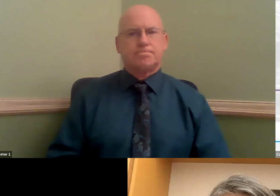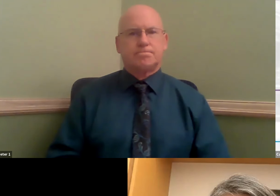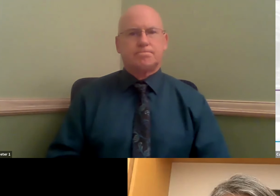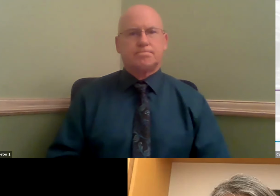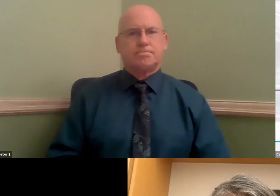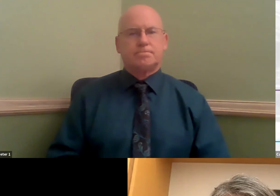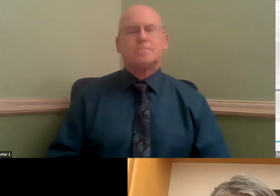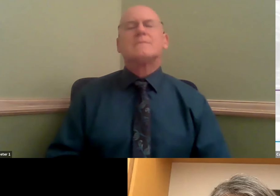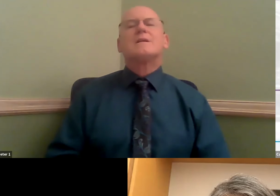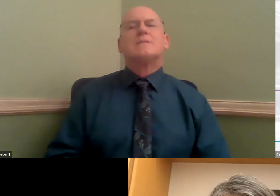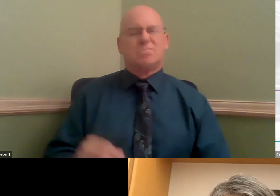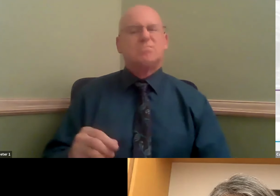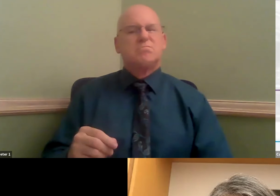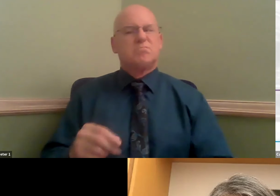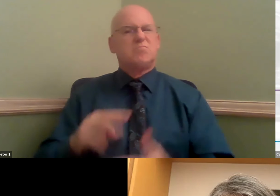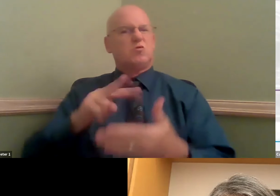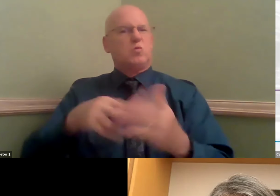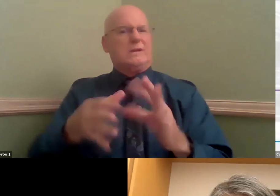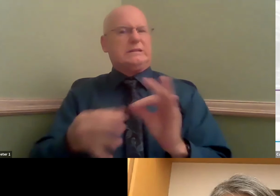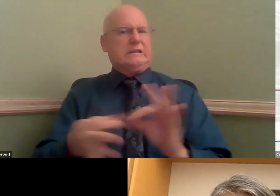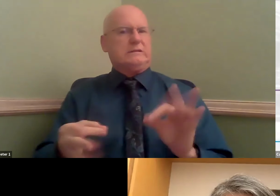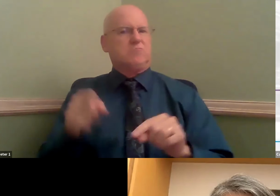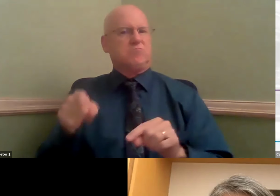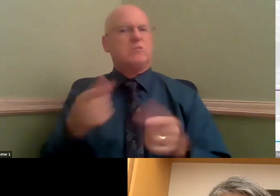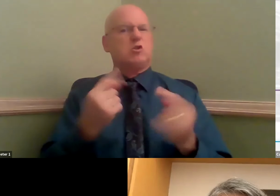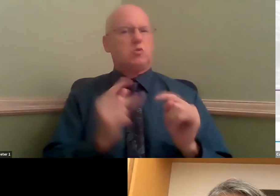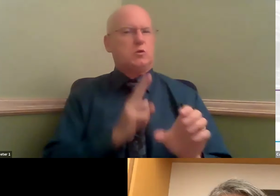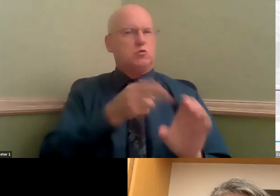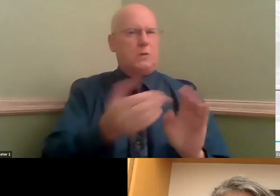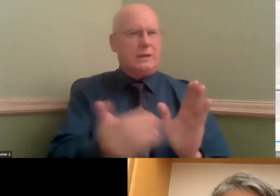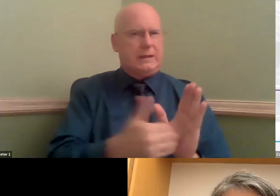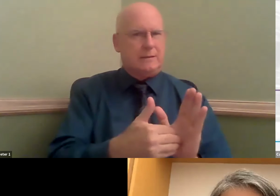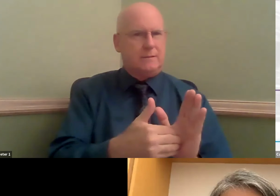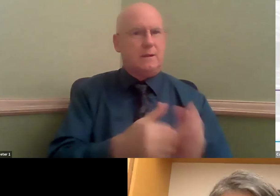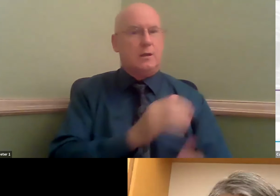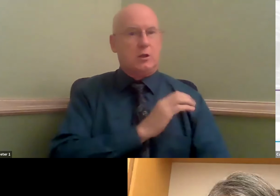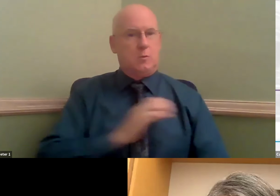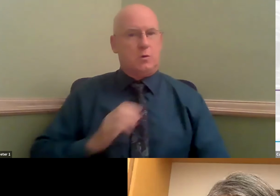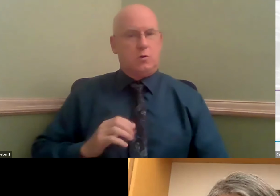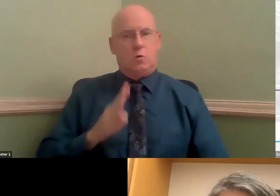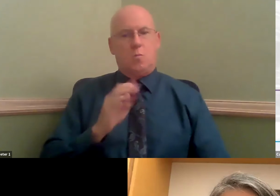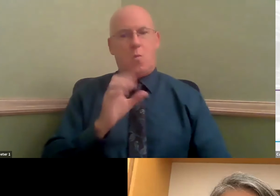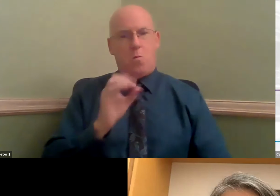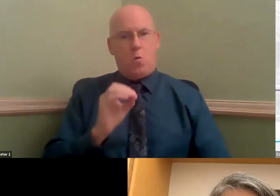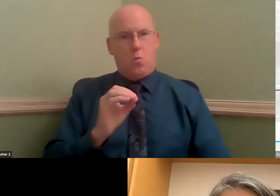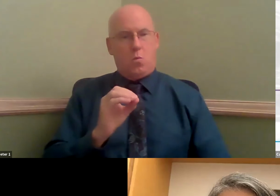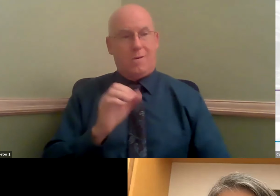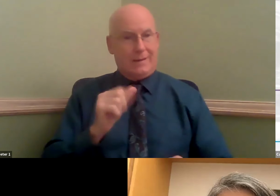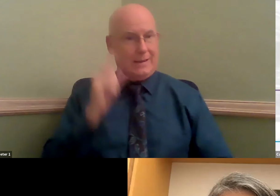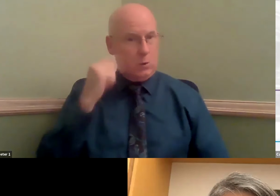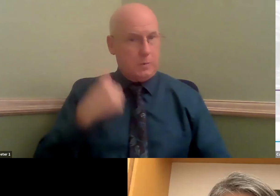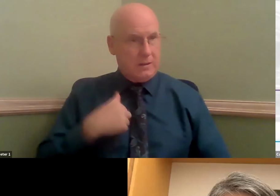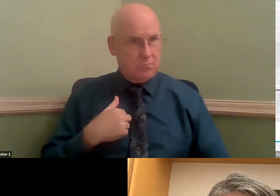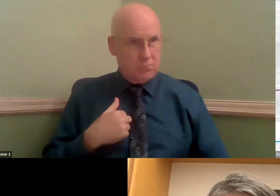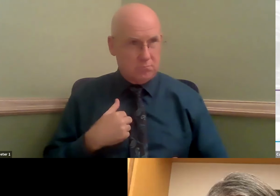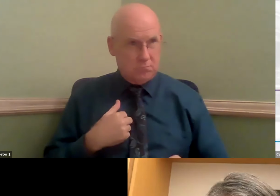Yes, he's trying to get back on. Okay. All right. Commissioner Bovo, if you could hear me.